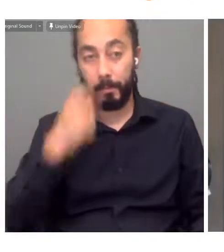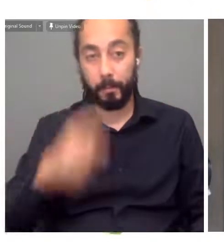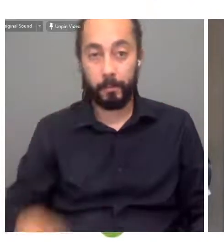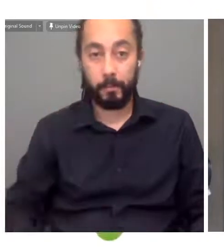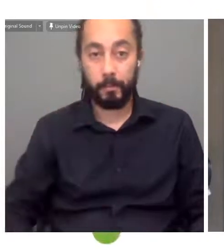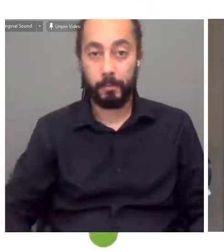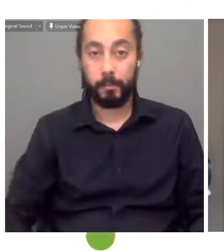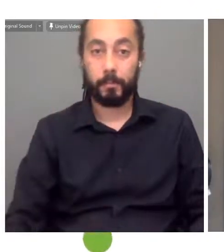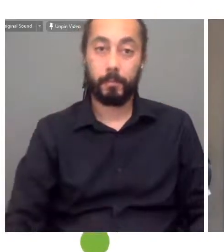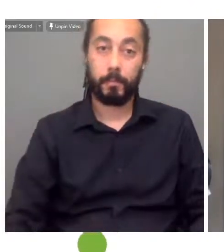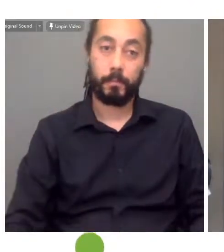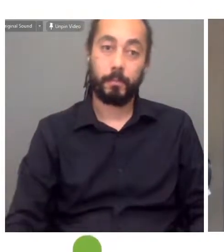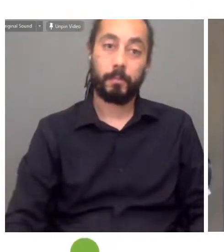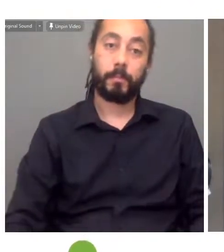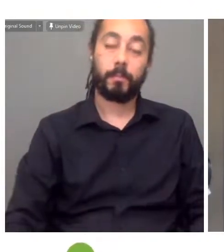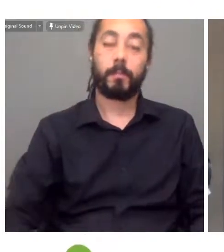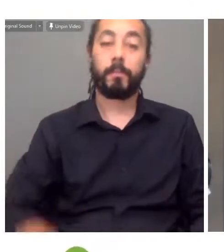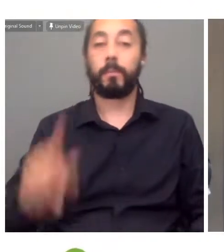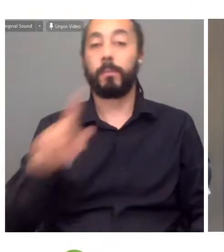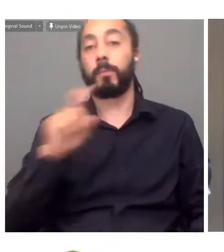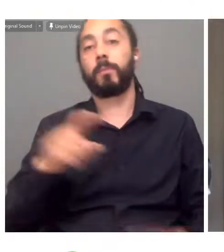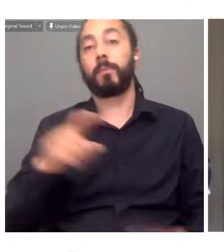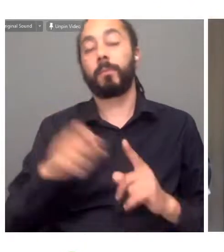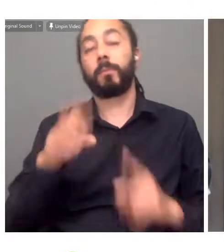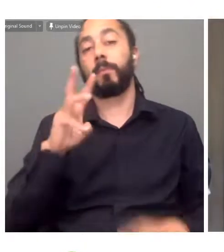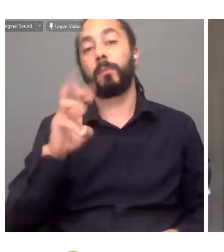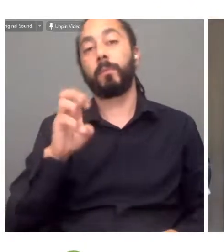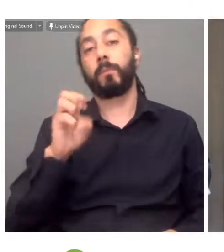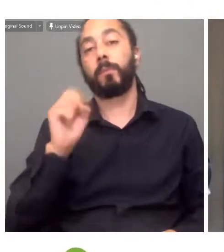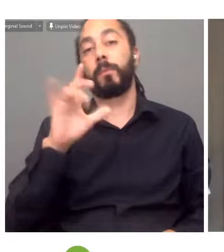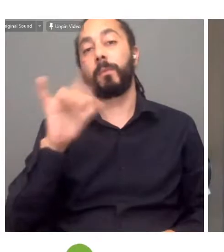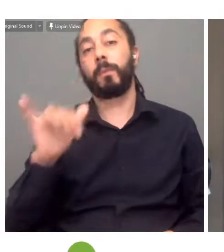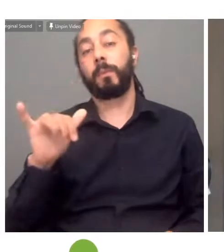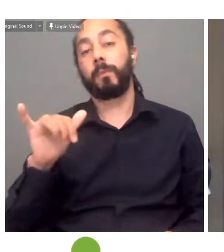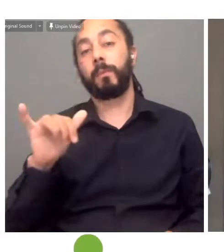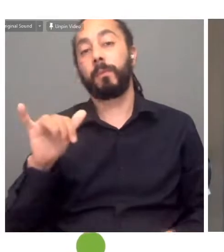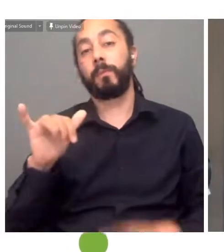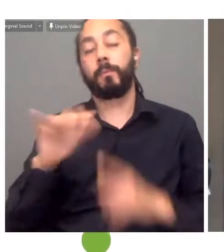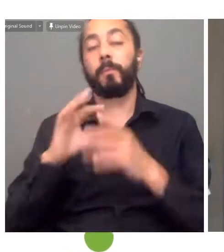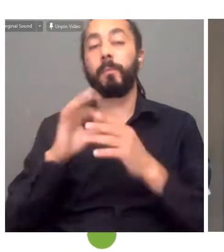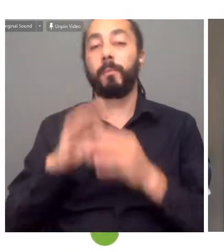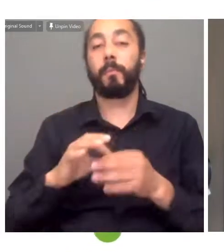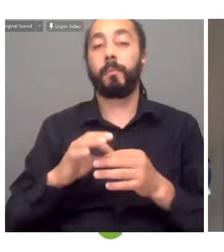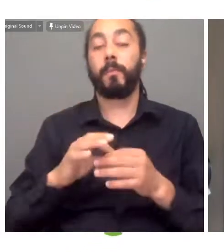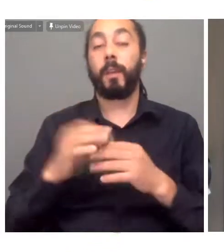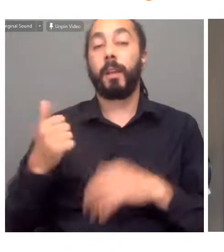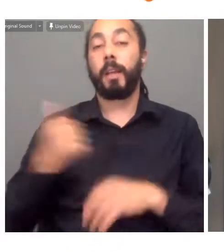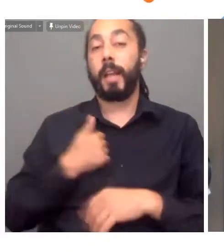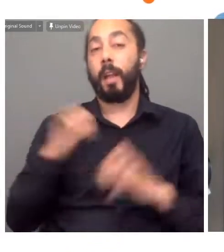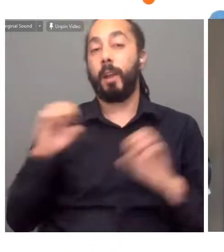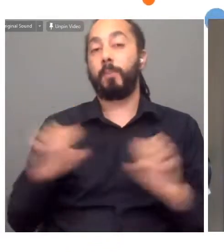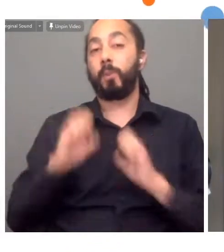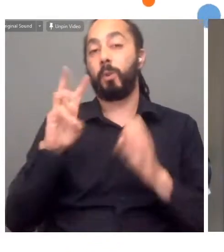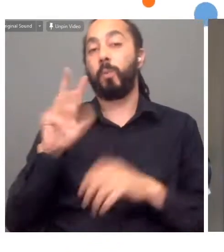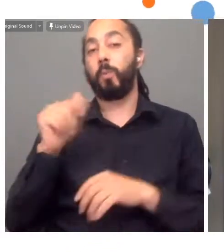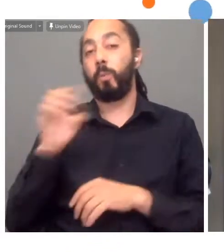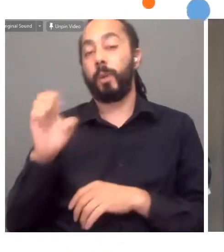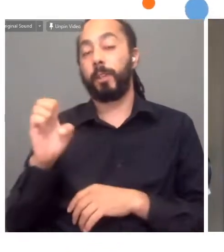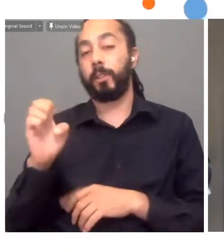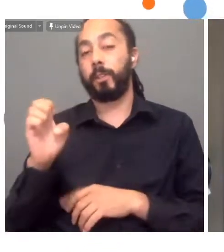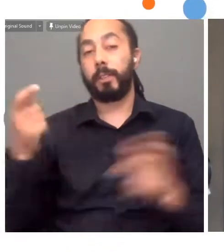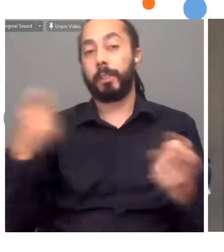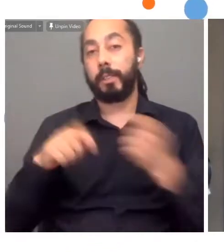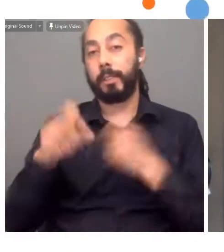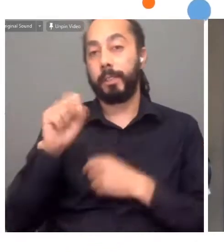is from Wesley Colford, and it's right now the Canadian emergency wage subsidy is the only reason we're able to commit